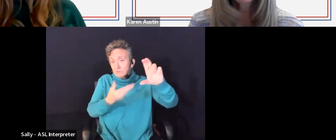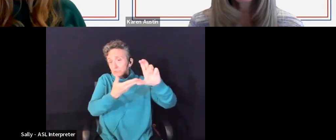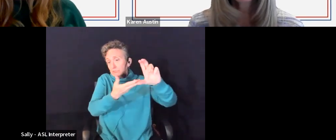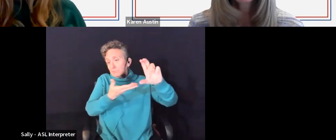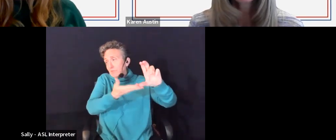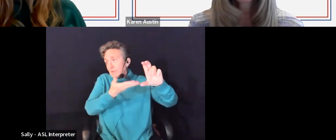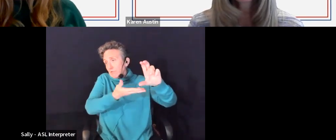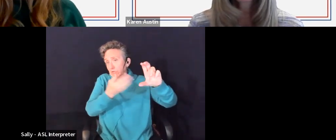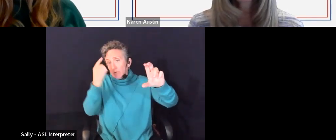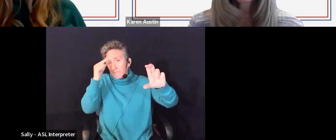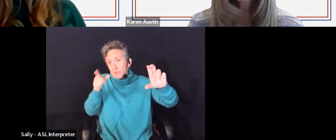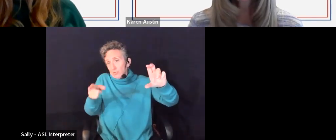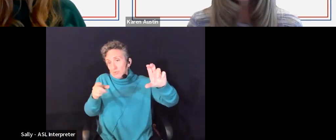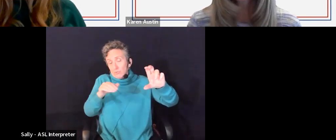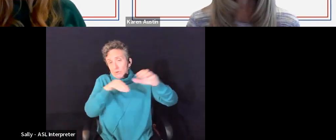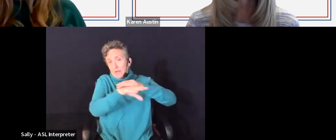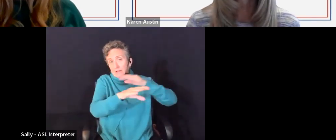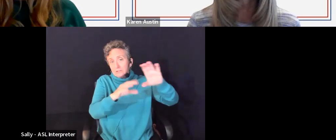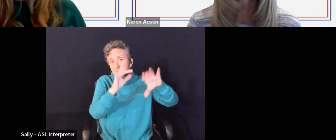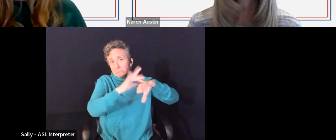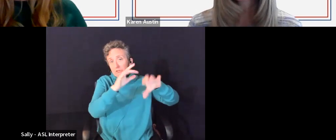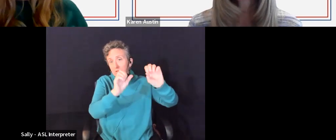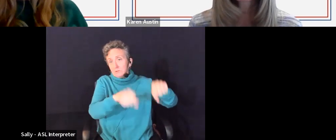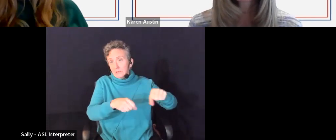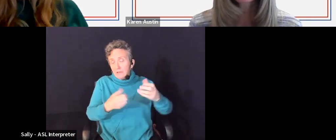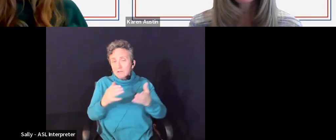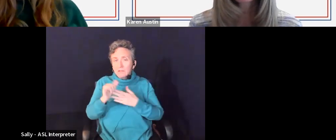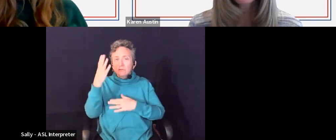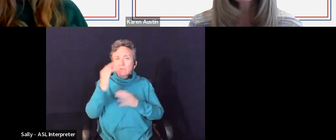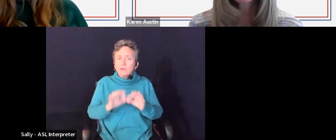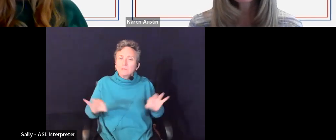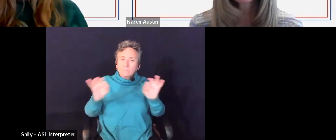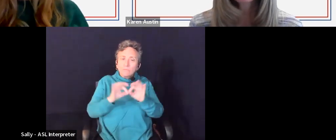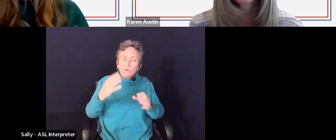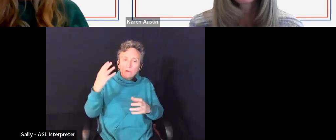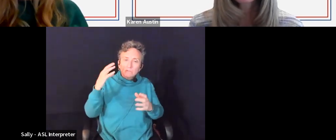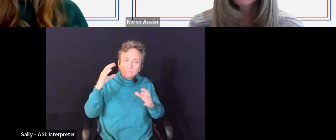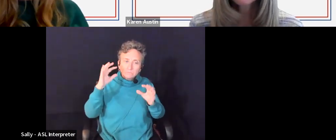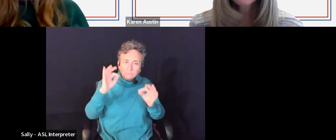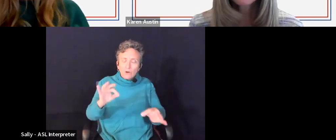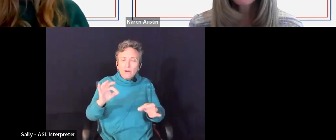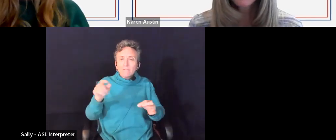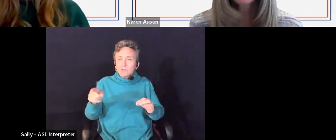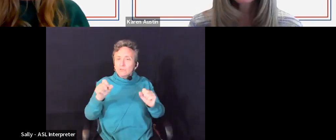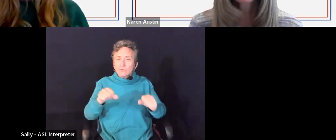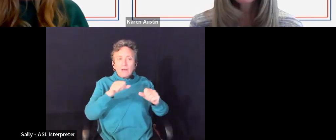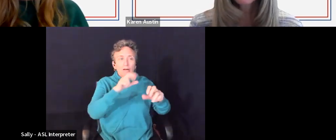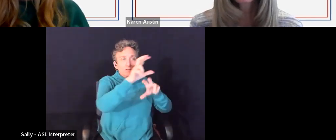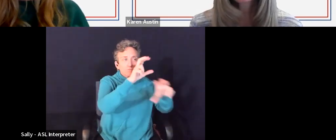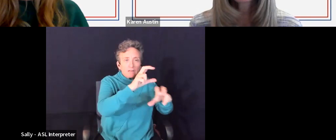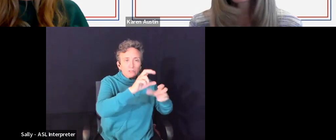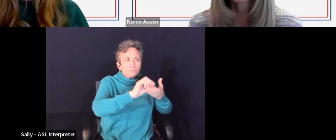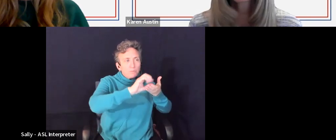beauties of, being a part of a plan like this, is you can get access to great investment